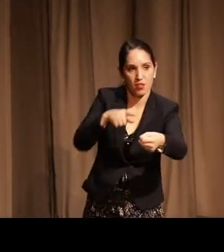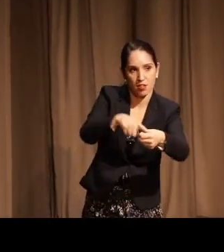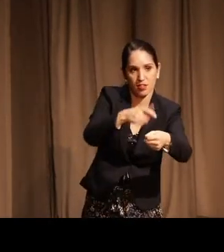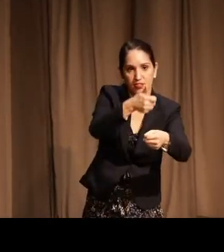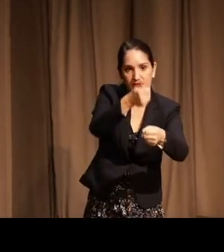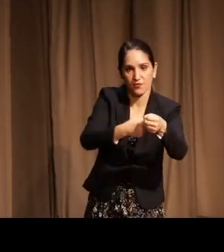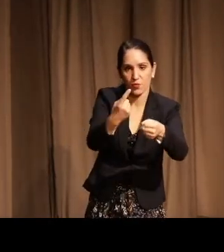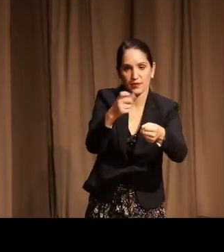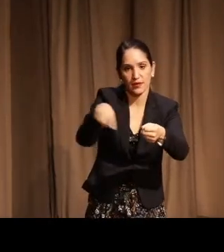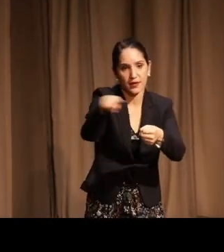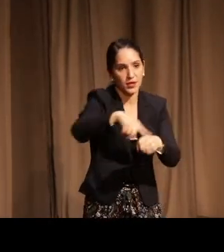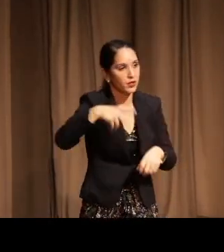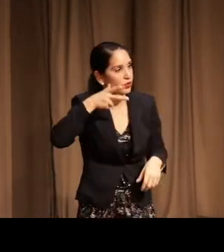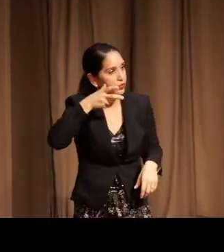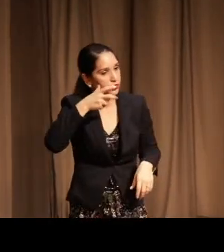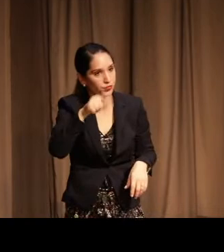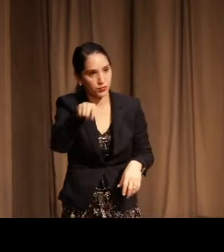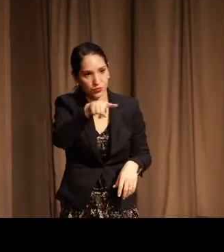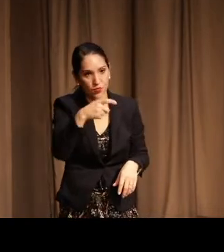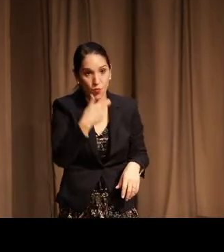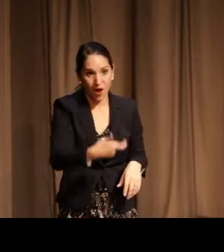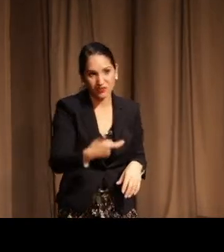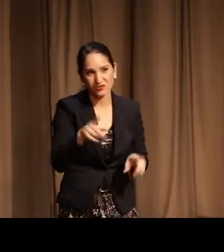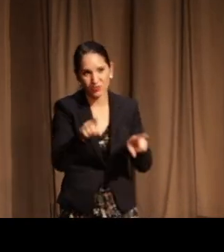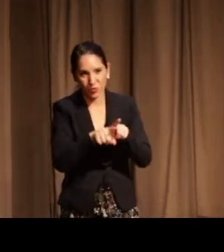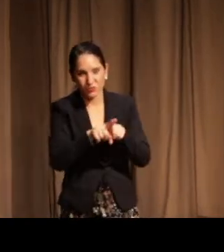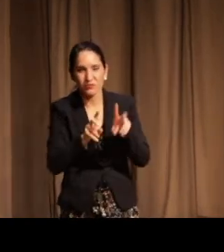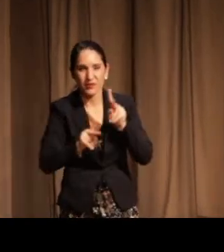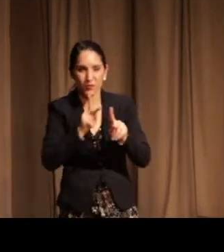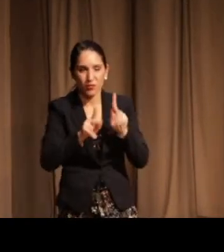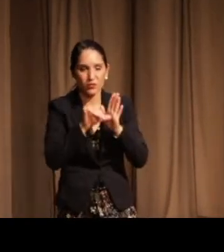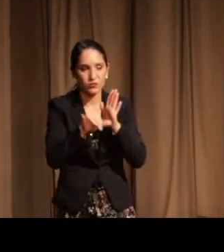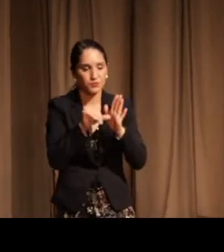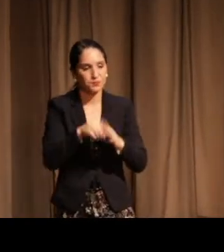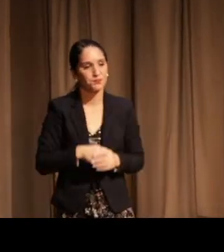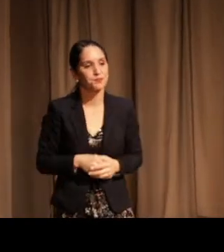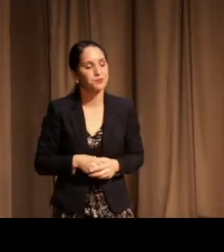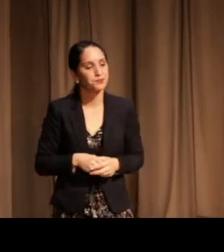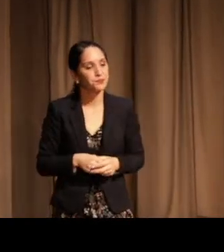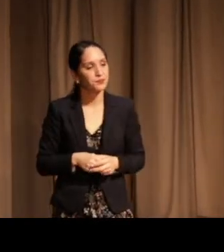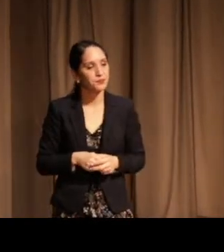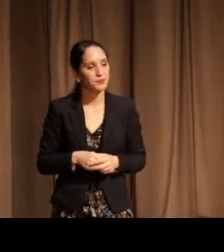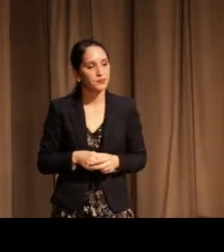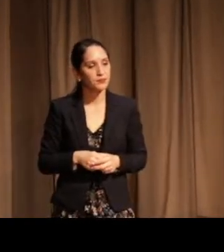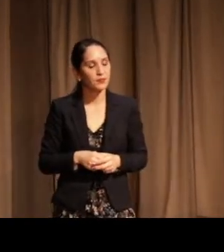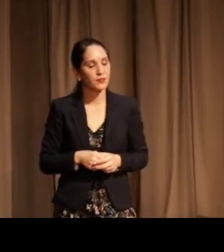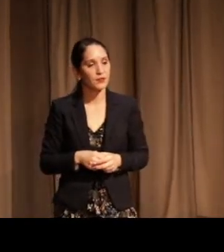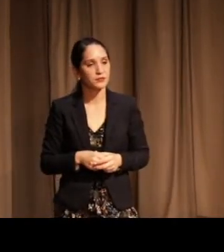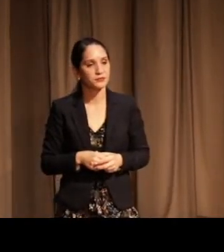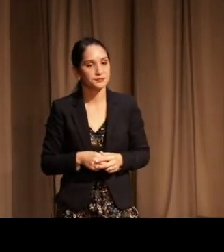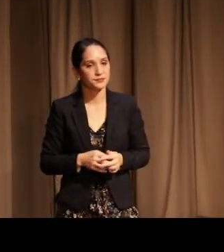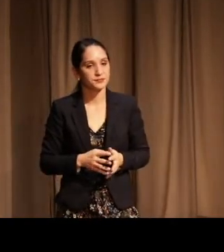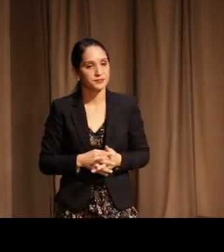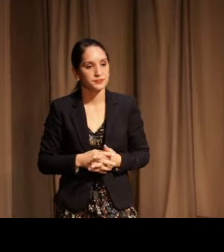that's also watching virtually. Cara, você fica me distraindo, né? Você me fez gaguejar.